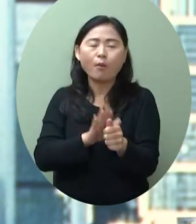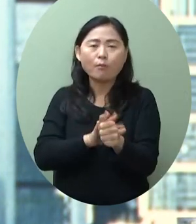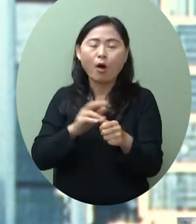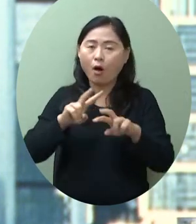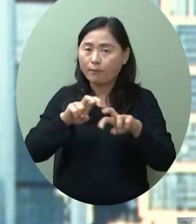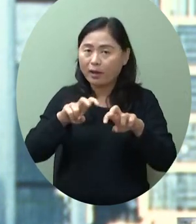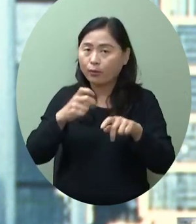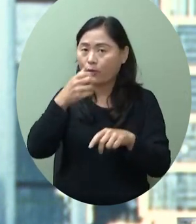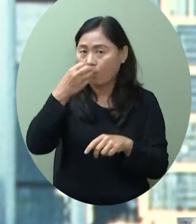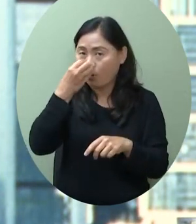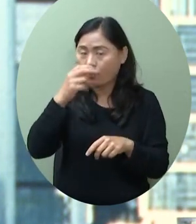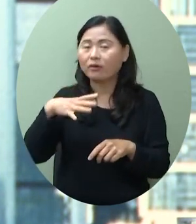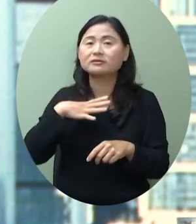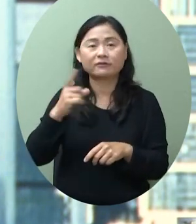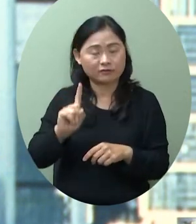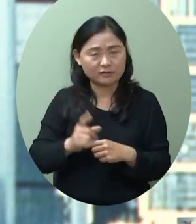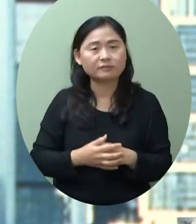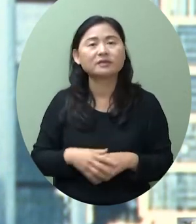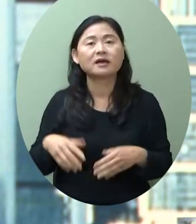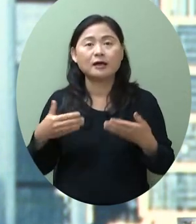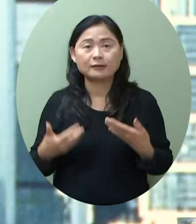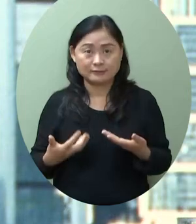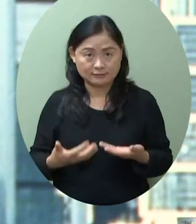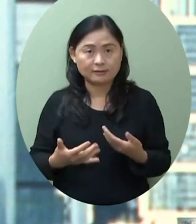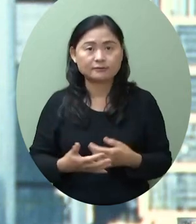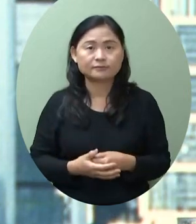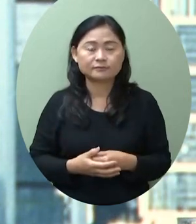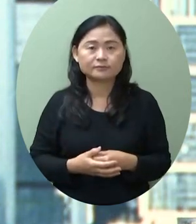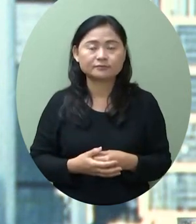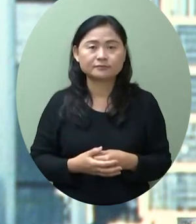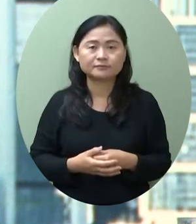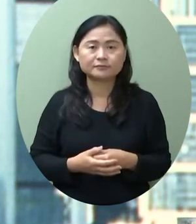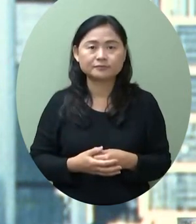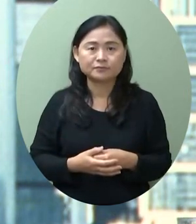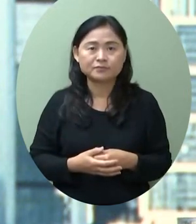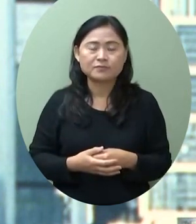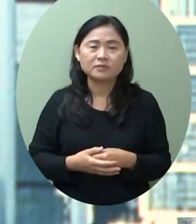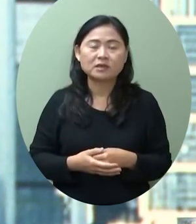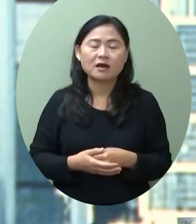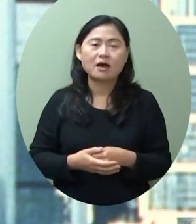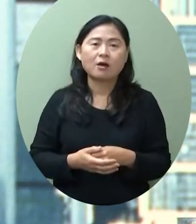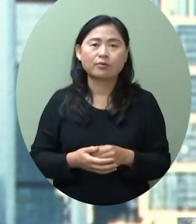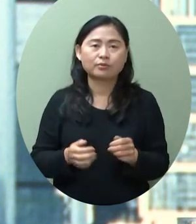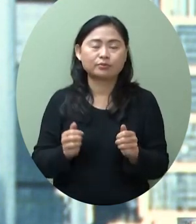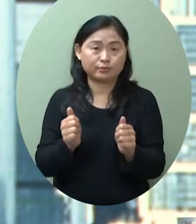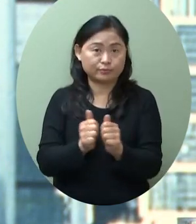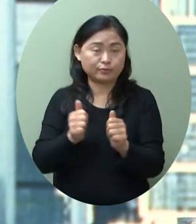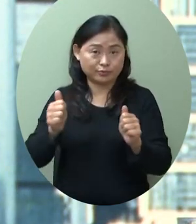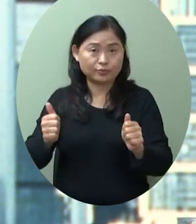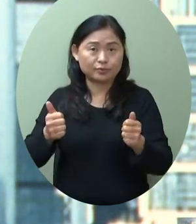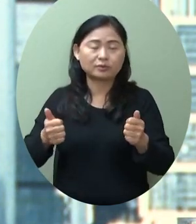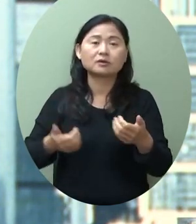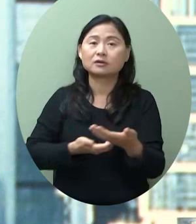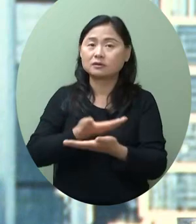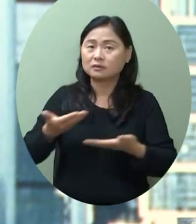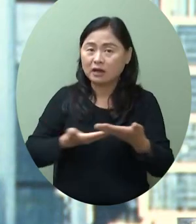we have implemented the social distancing measures, including the restriction of dine-in in restaurants until the 3rd of